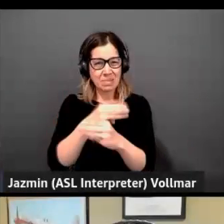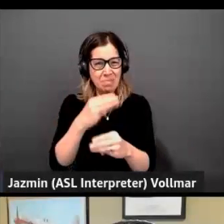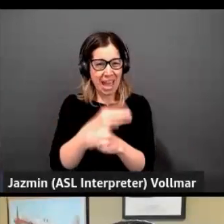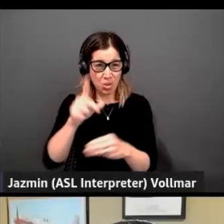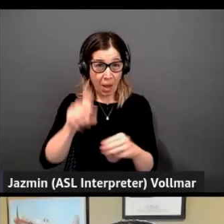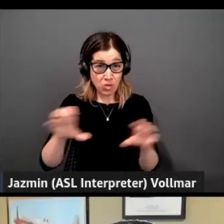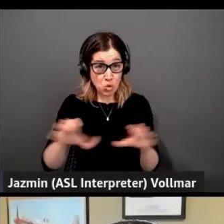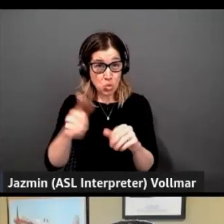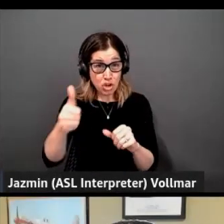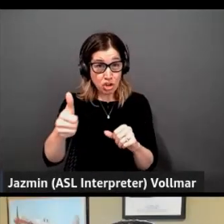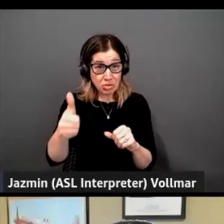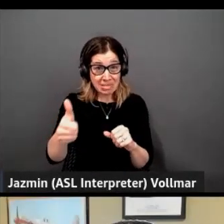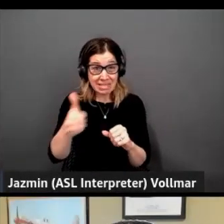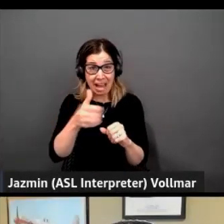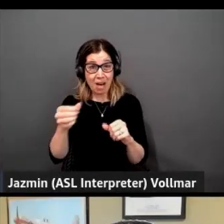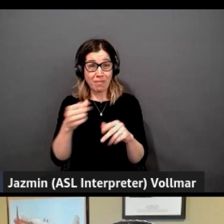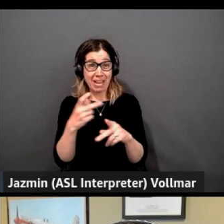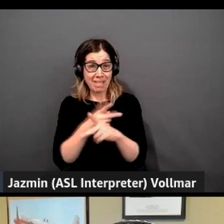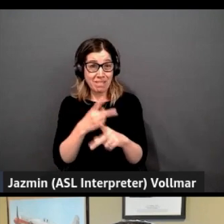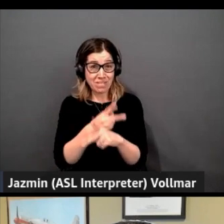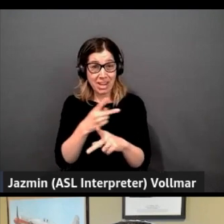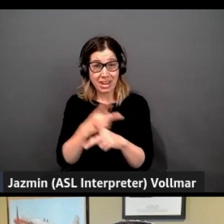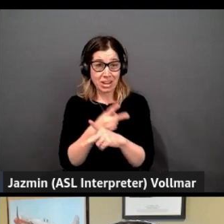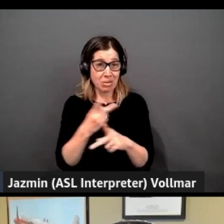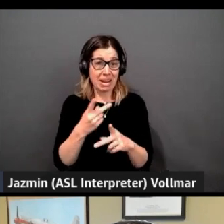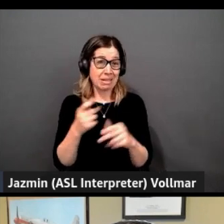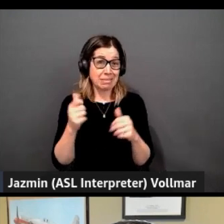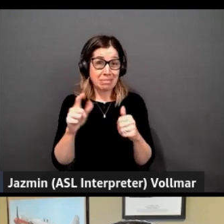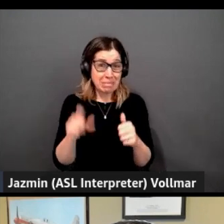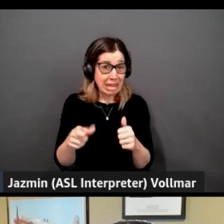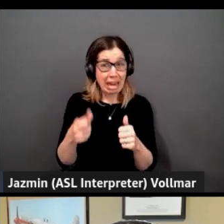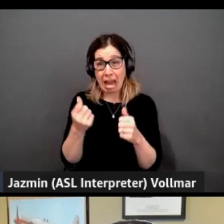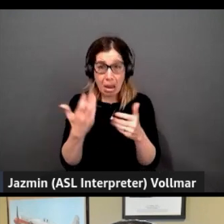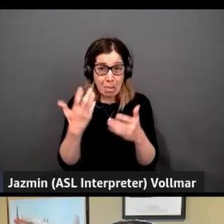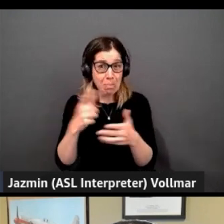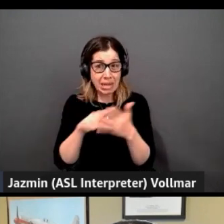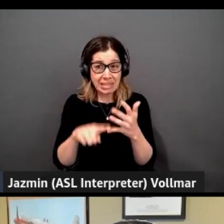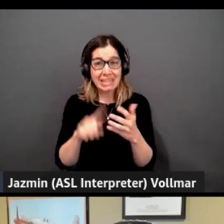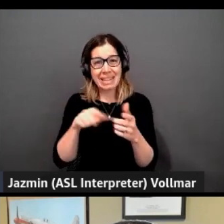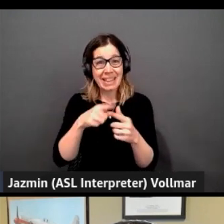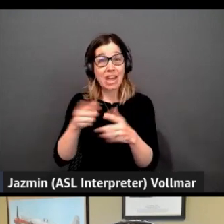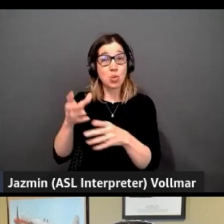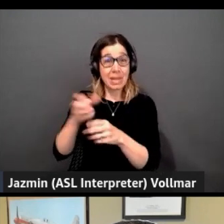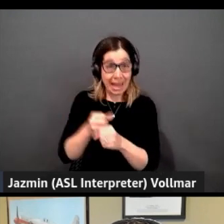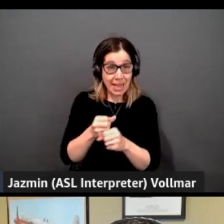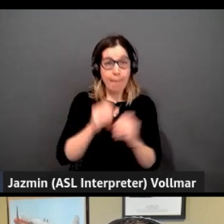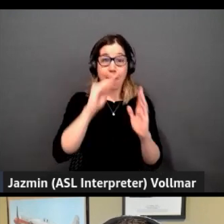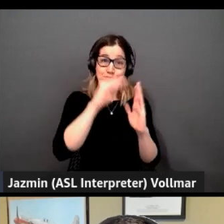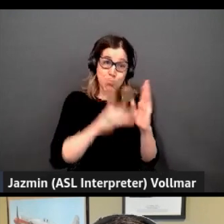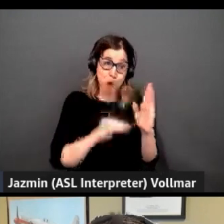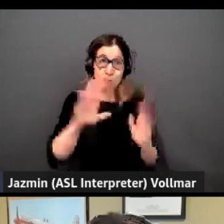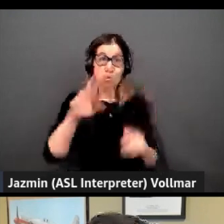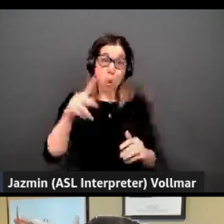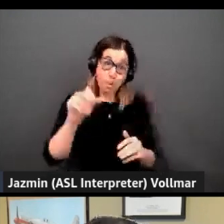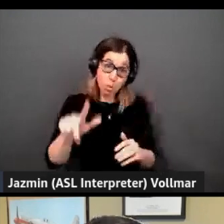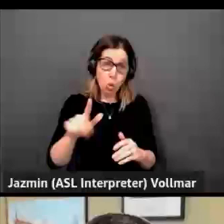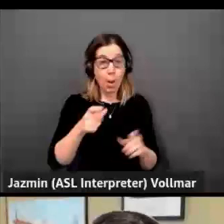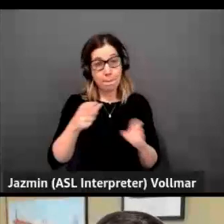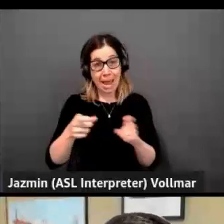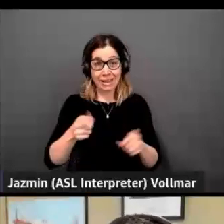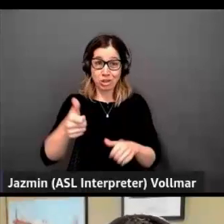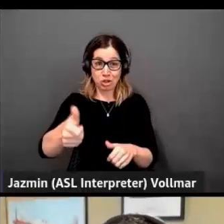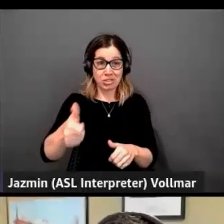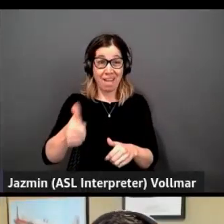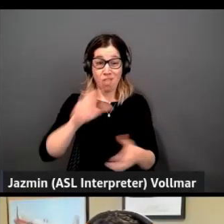that for yourself and figure out, I need 20 maybe, can I have them? And you'd get them, and then you'd have to put them in your pools, and you'd have to manage them yourself. So all of